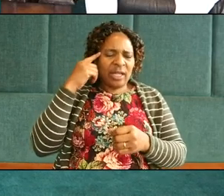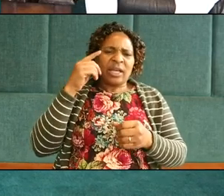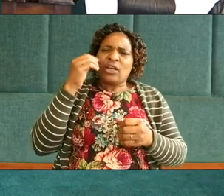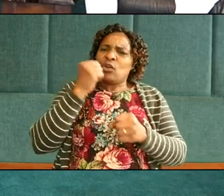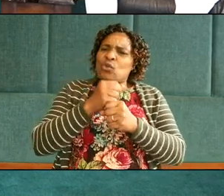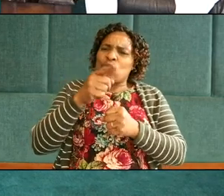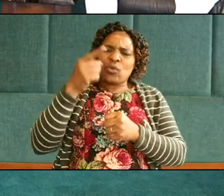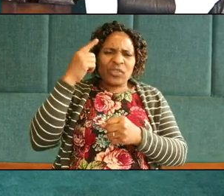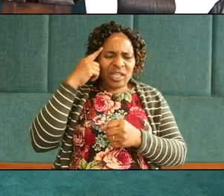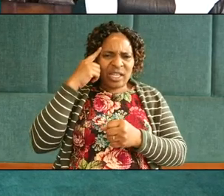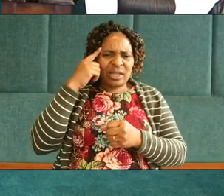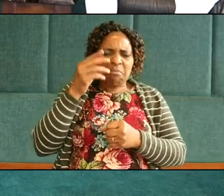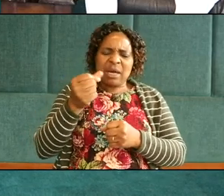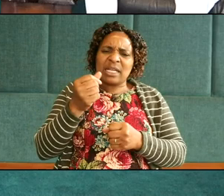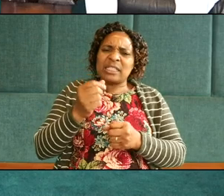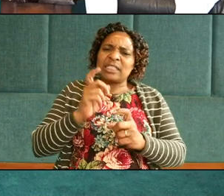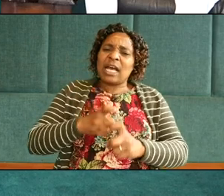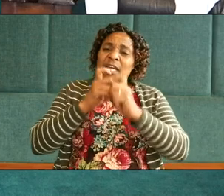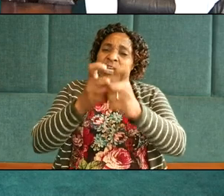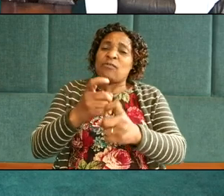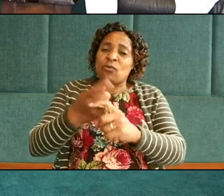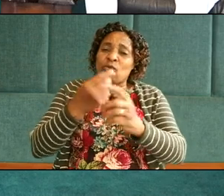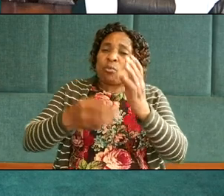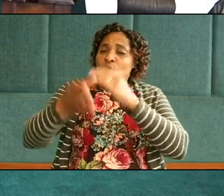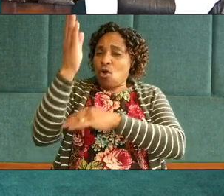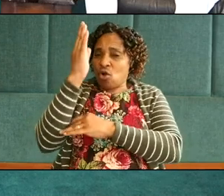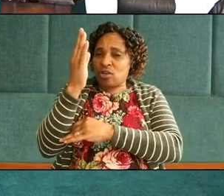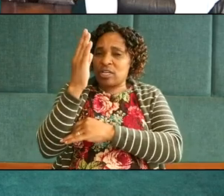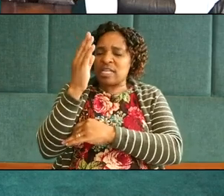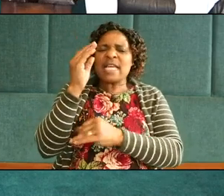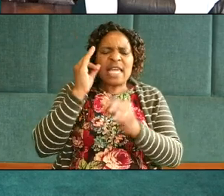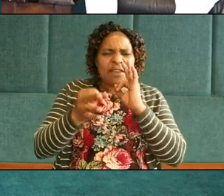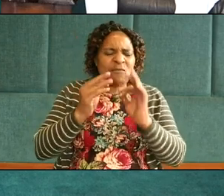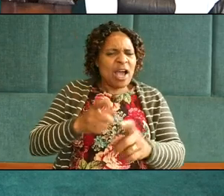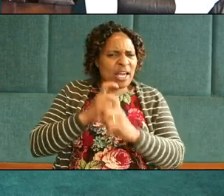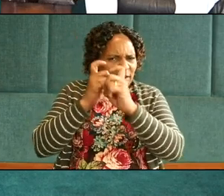money is a gift from God? And if it is a gift from God, then